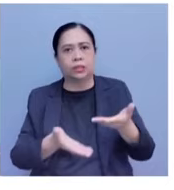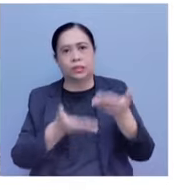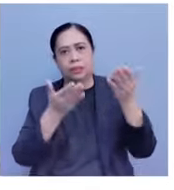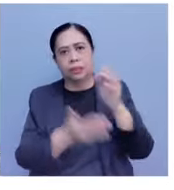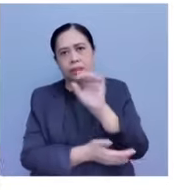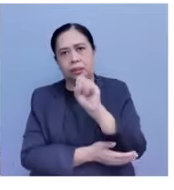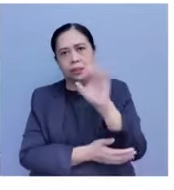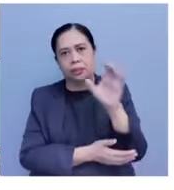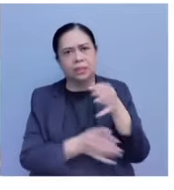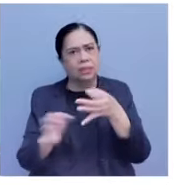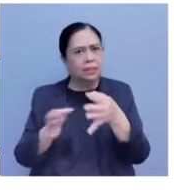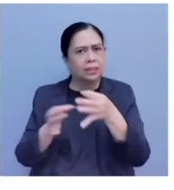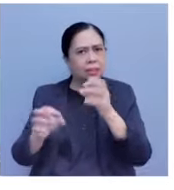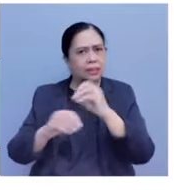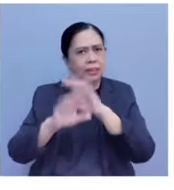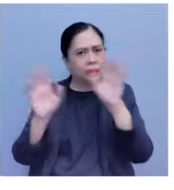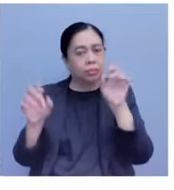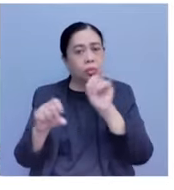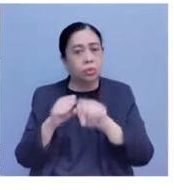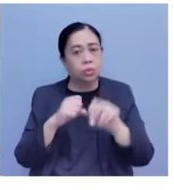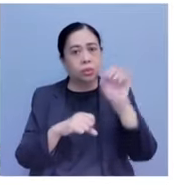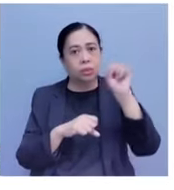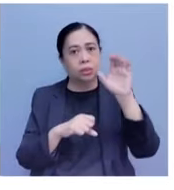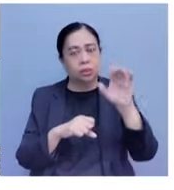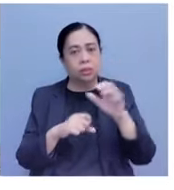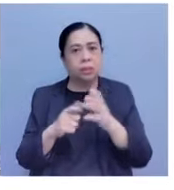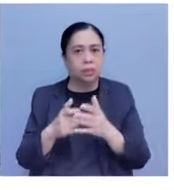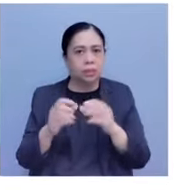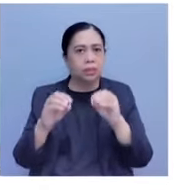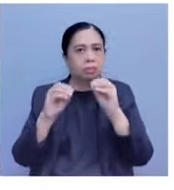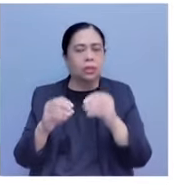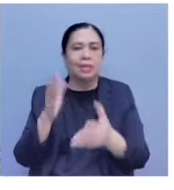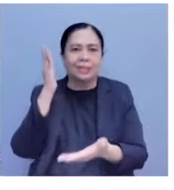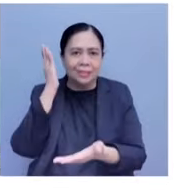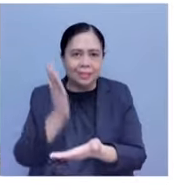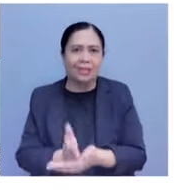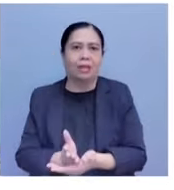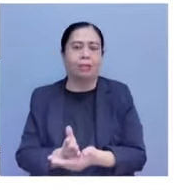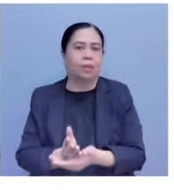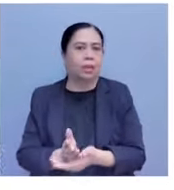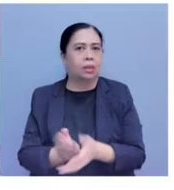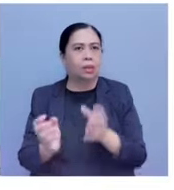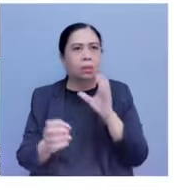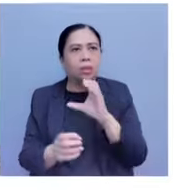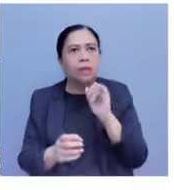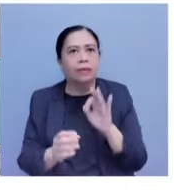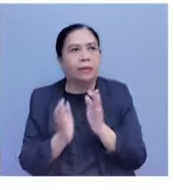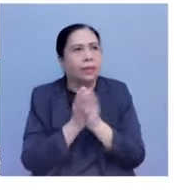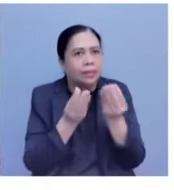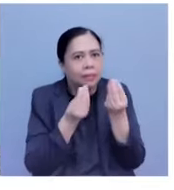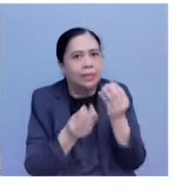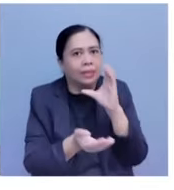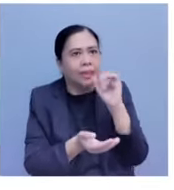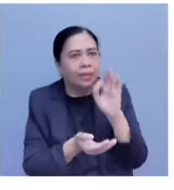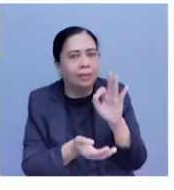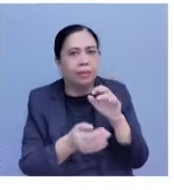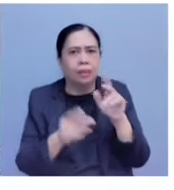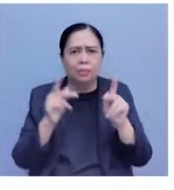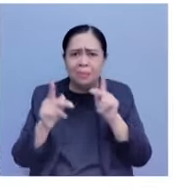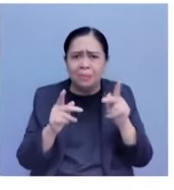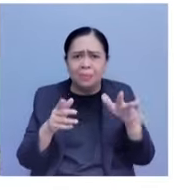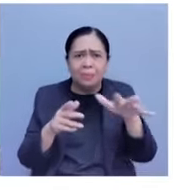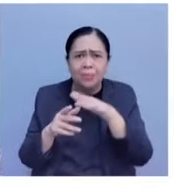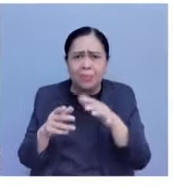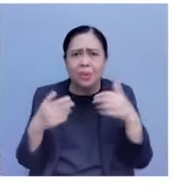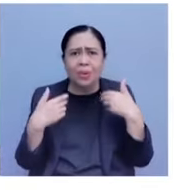for clarification, so that the Supreme Court can at least put a stop to this obsession of civilian agencies to